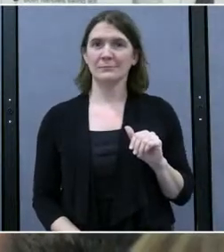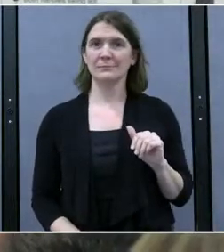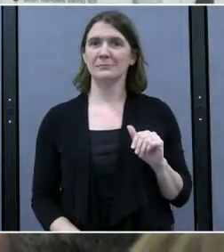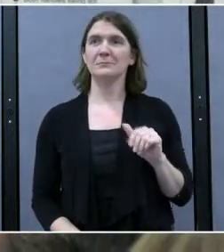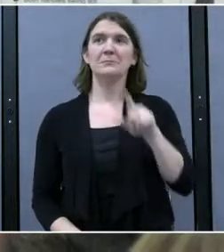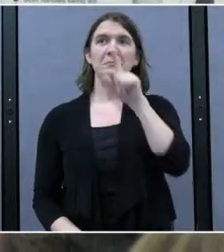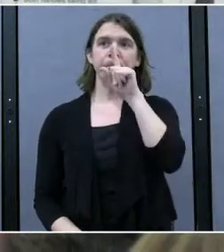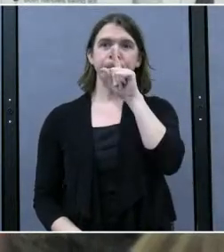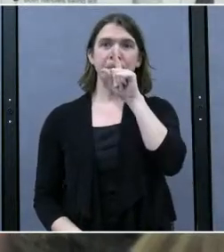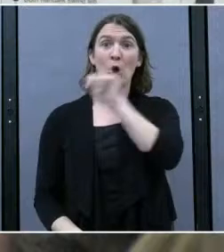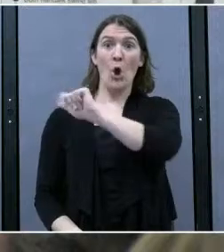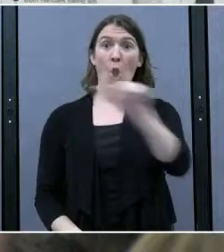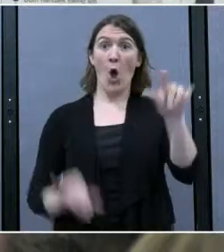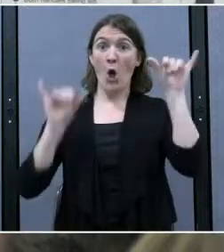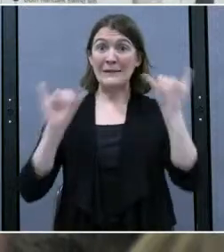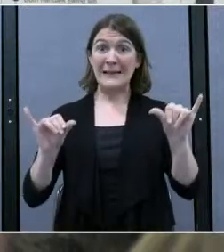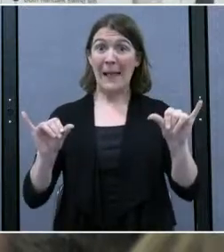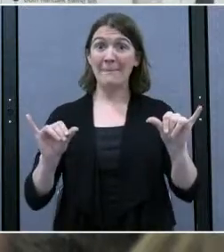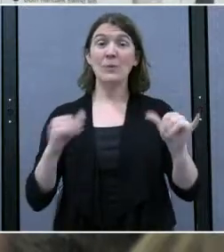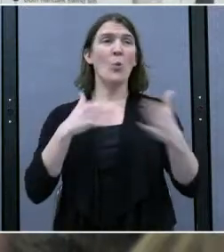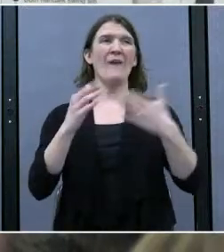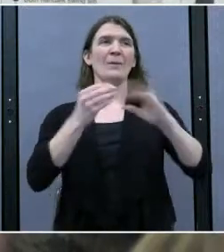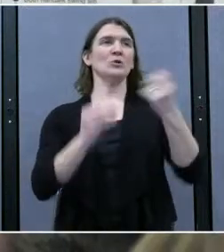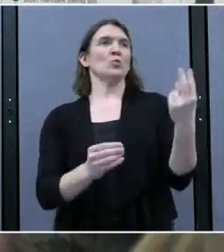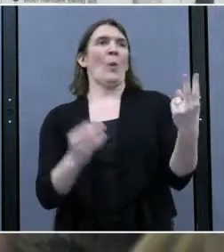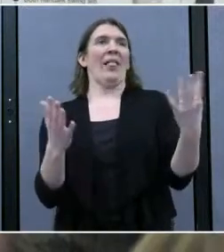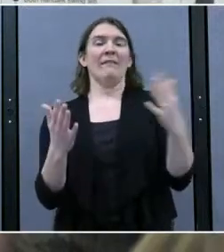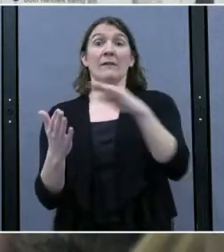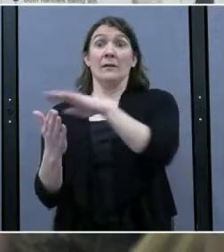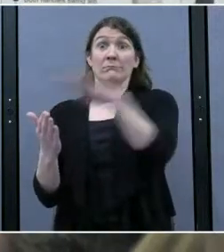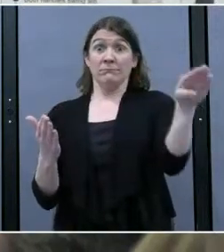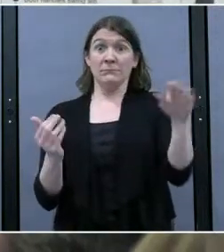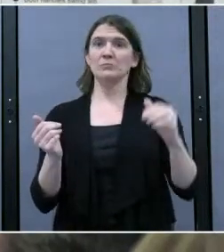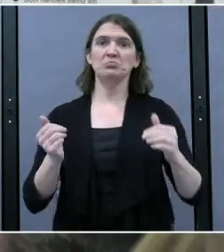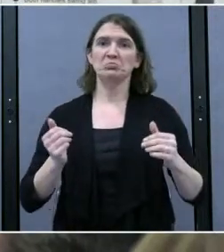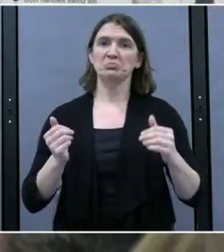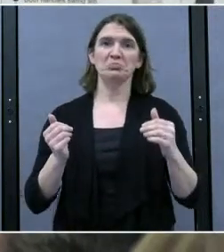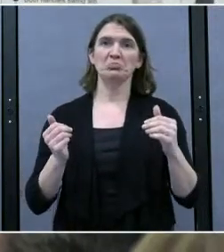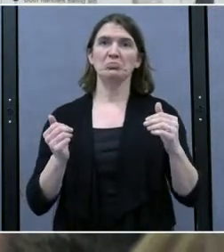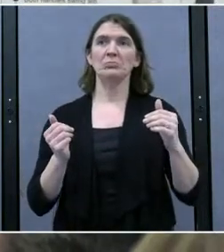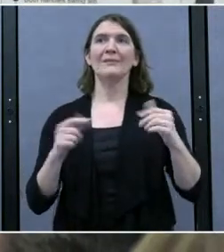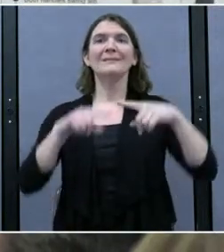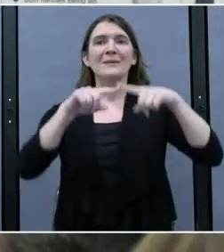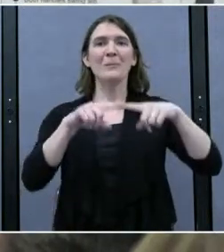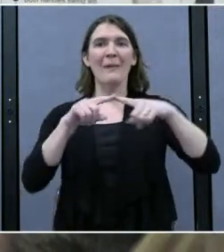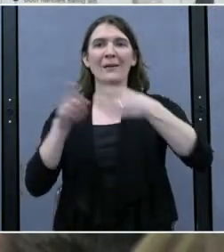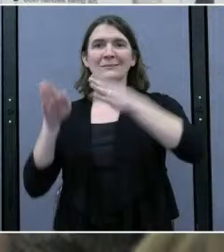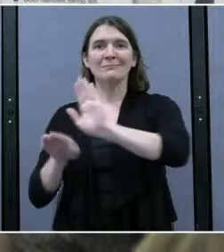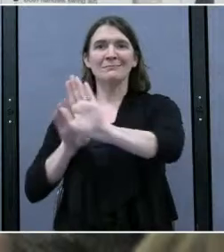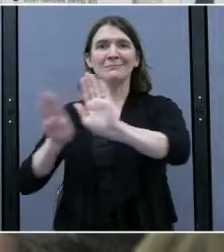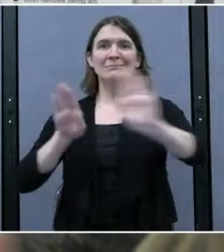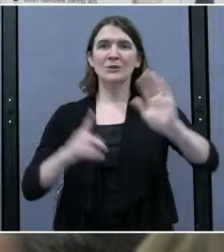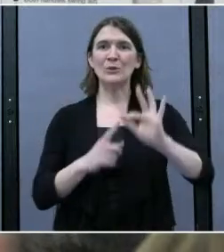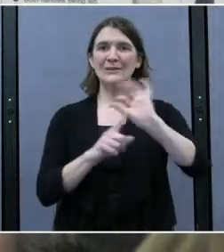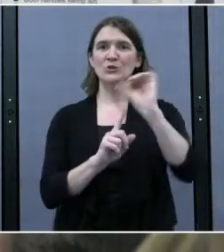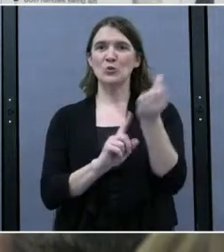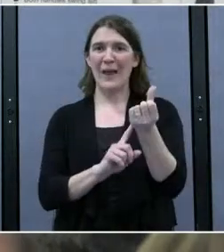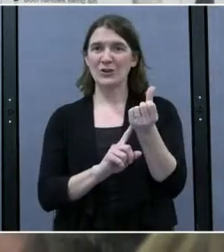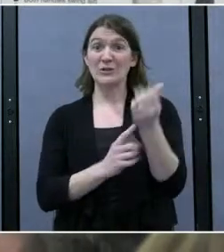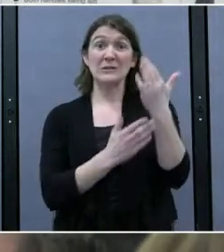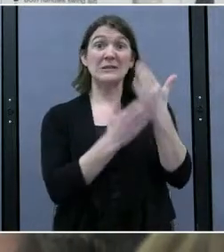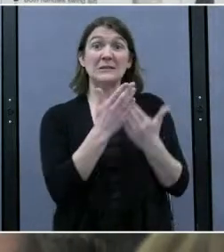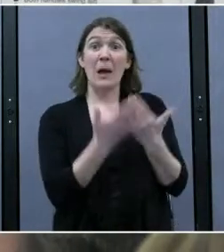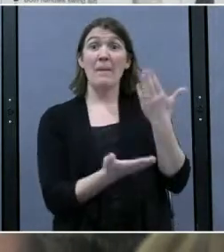be a straight, or whatever the number is, it's not going to necessarily fall that way